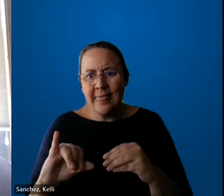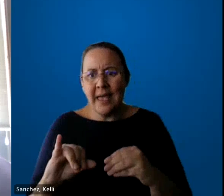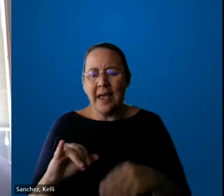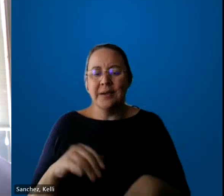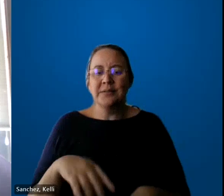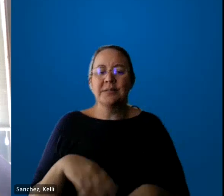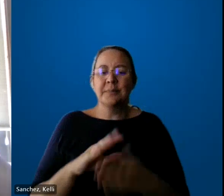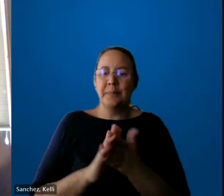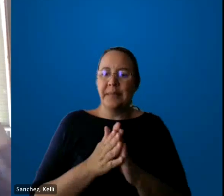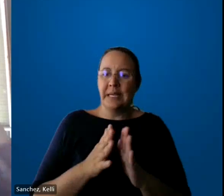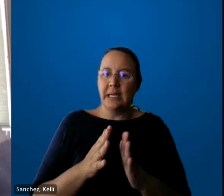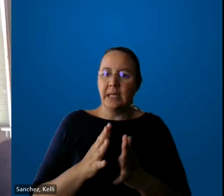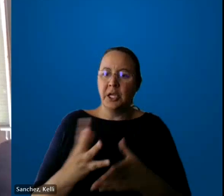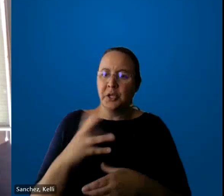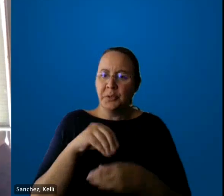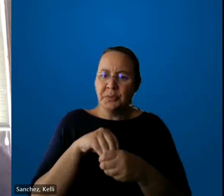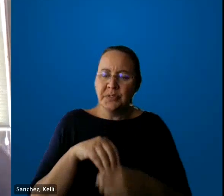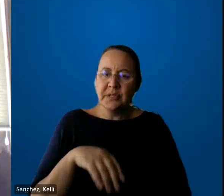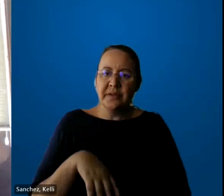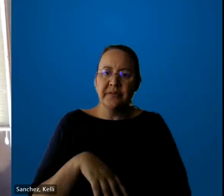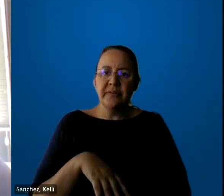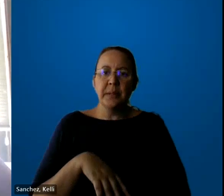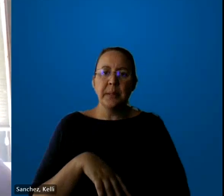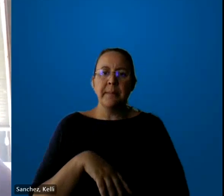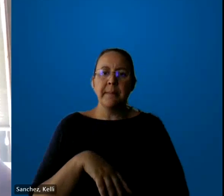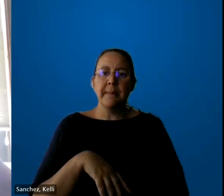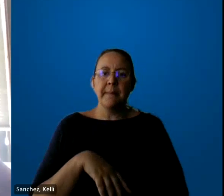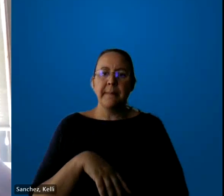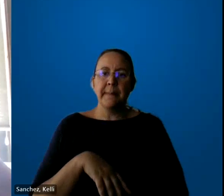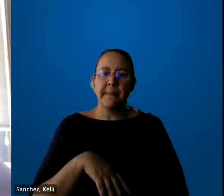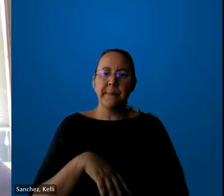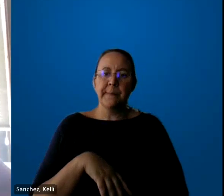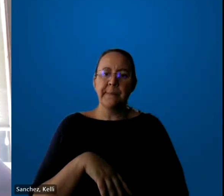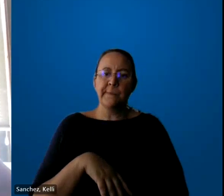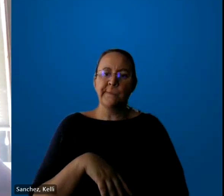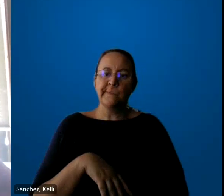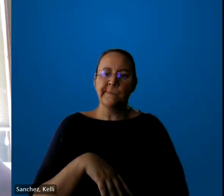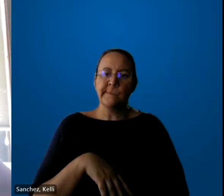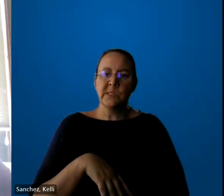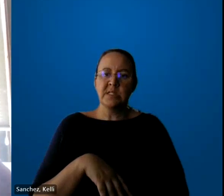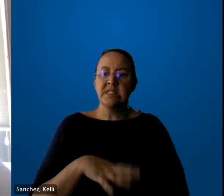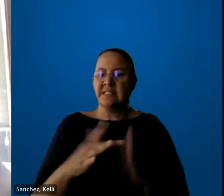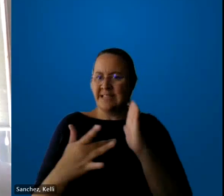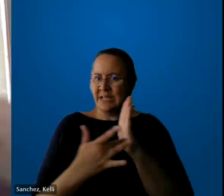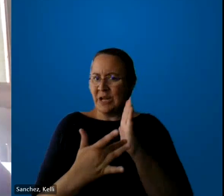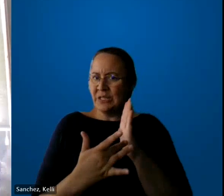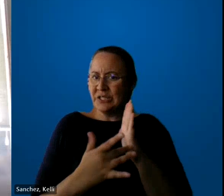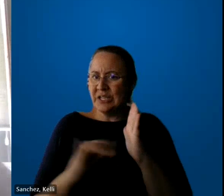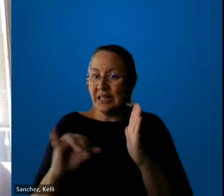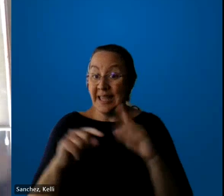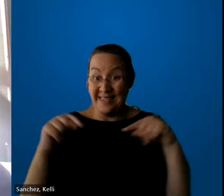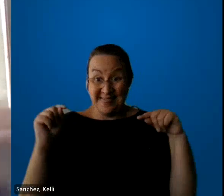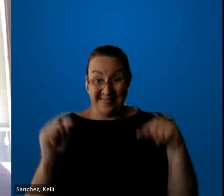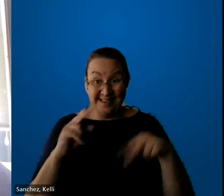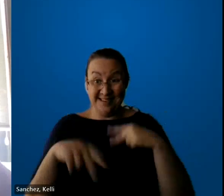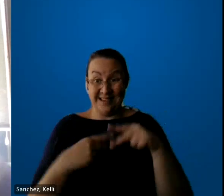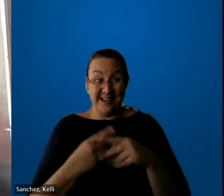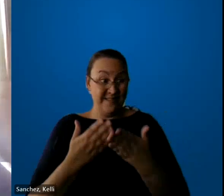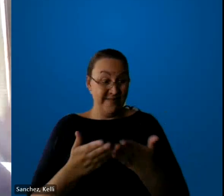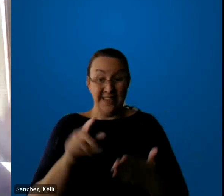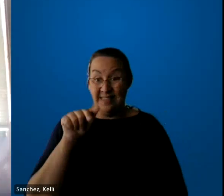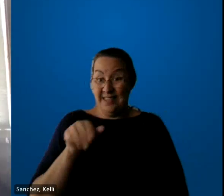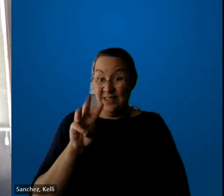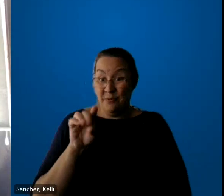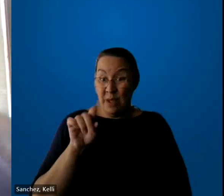being inclusive. But I really think the way technology is, like these type of things, these